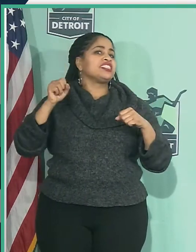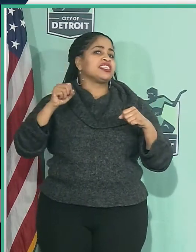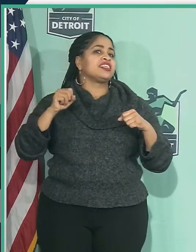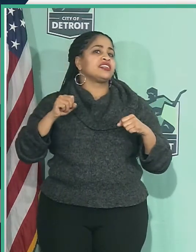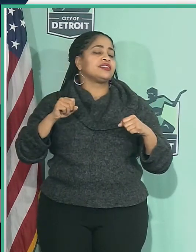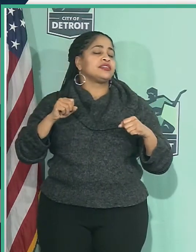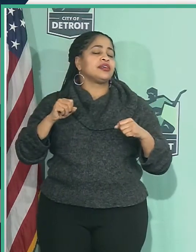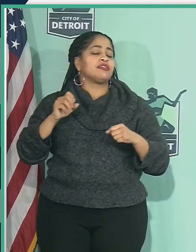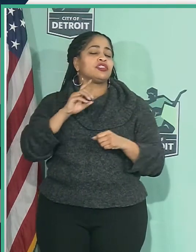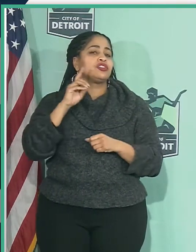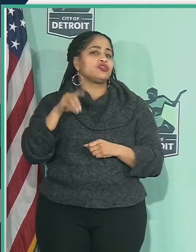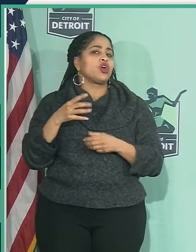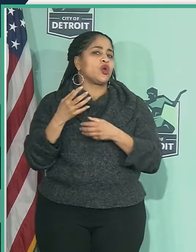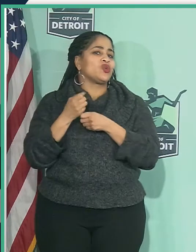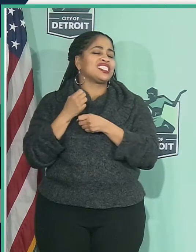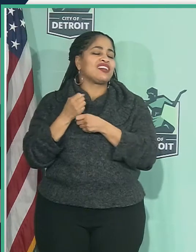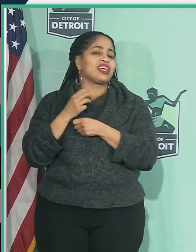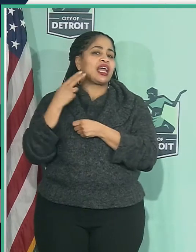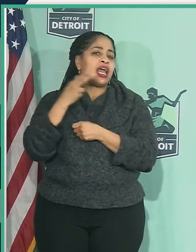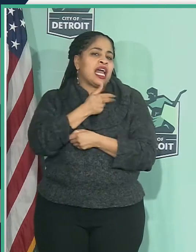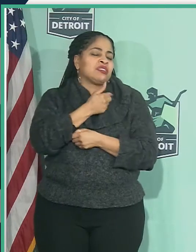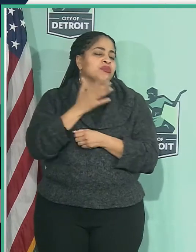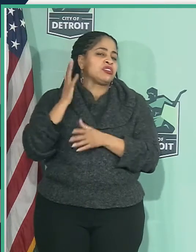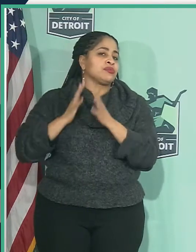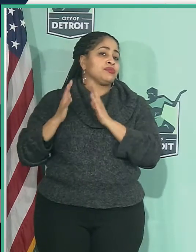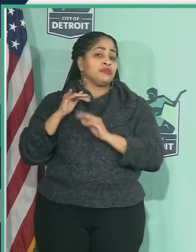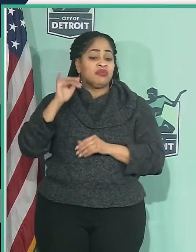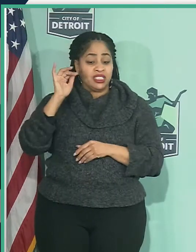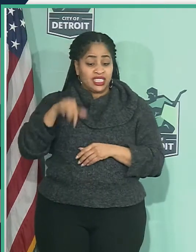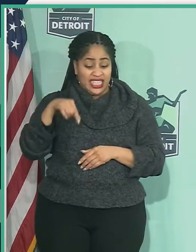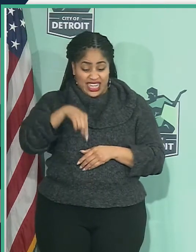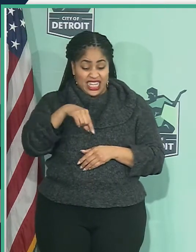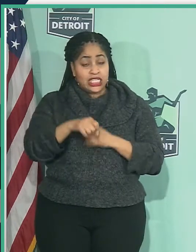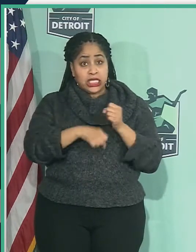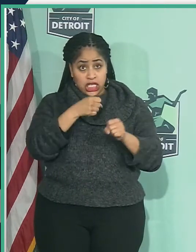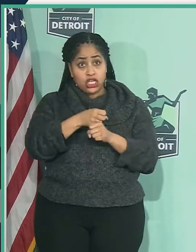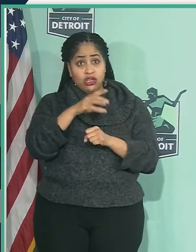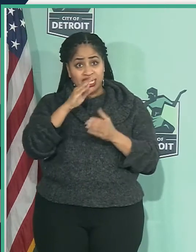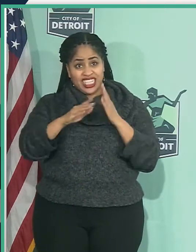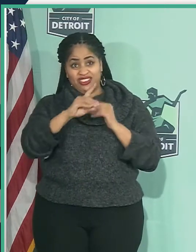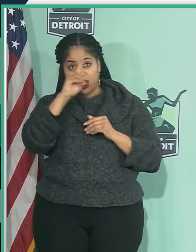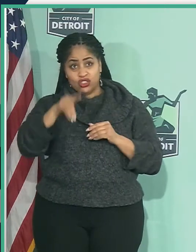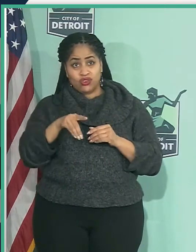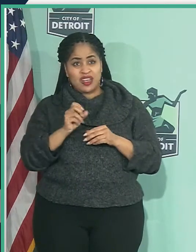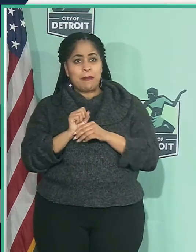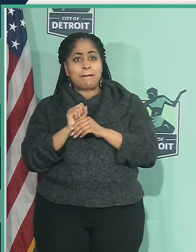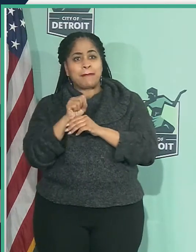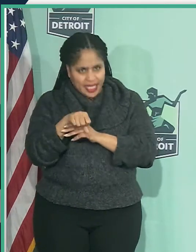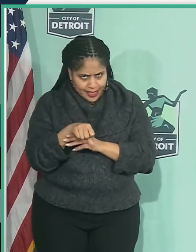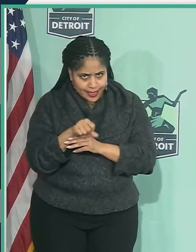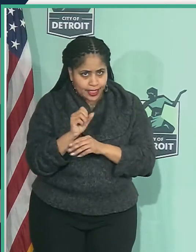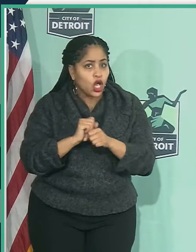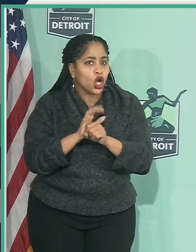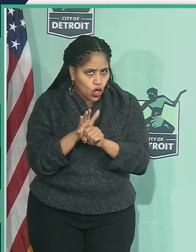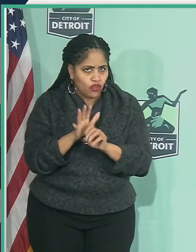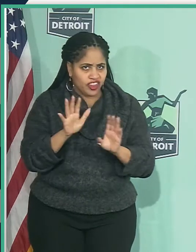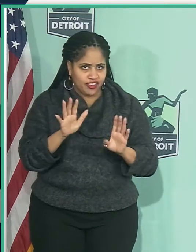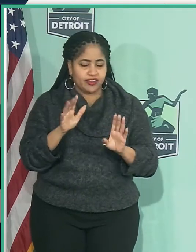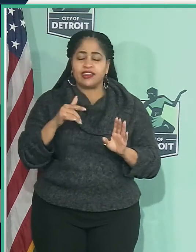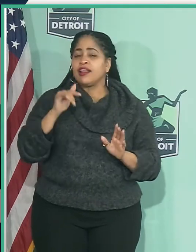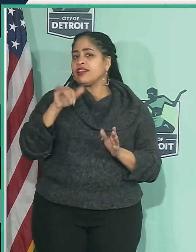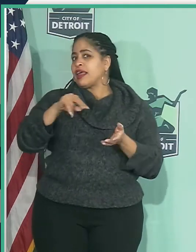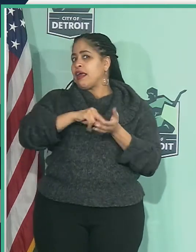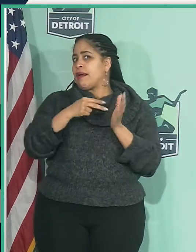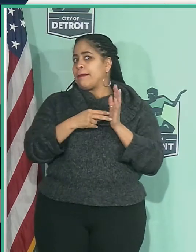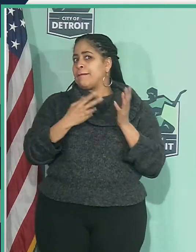Detroit Receiving Hospital. This is the year the city of Detroit beats COVID. And that means we need